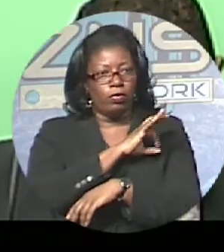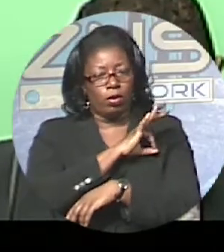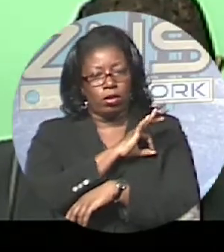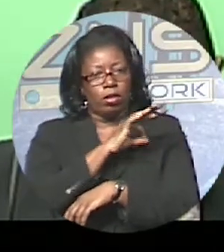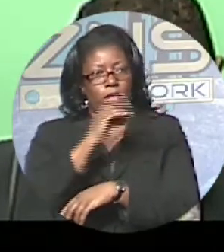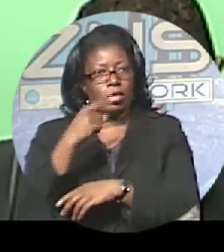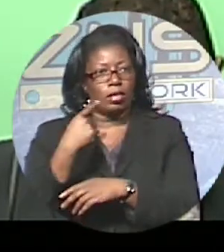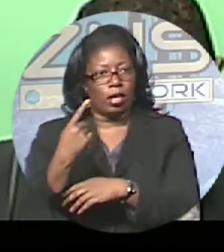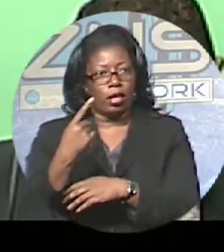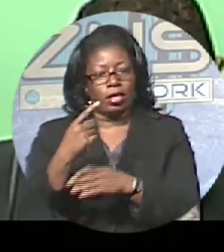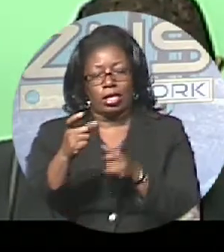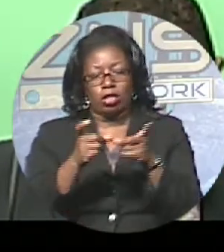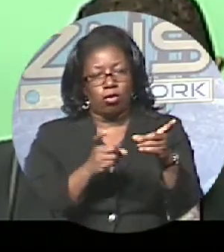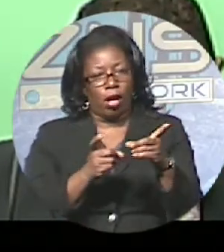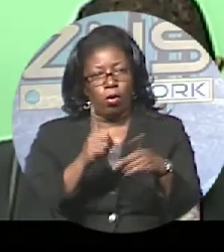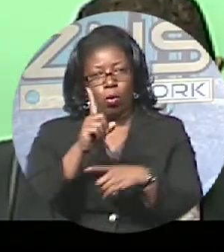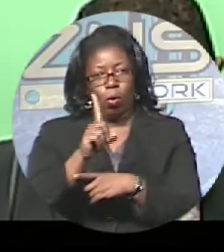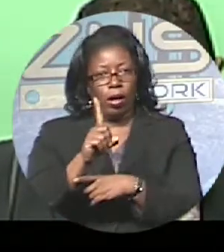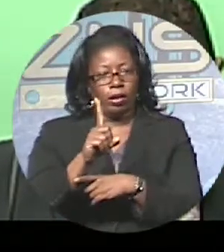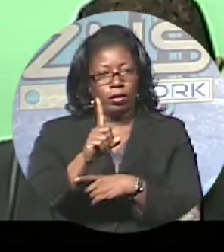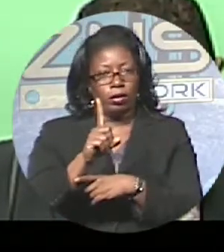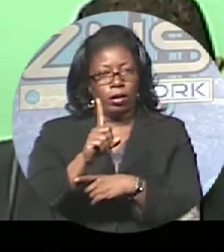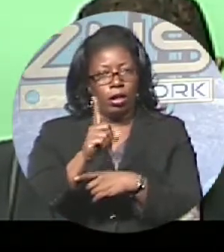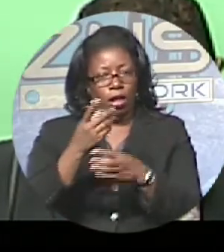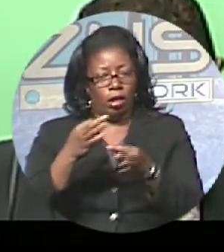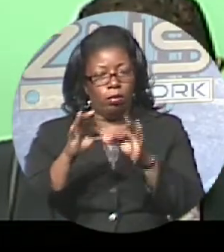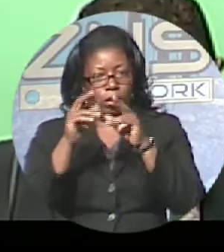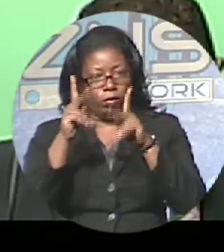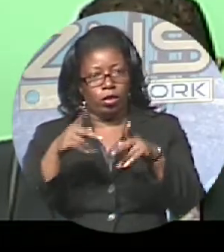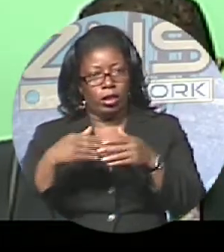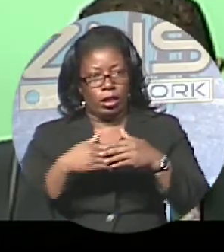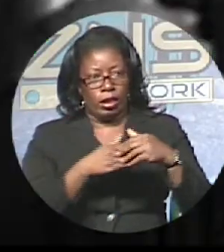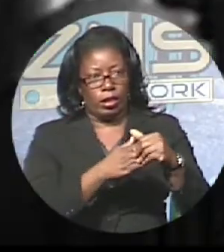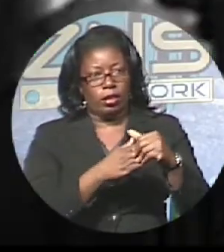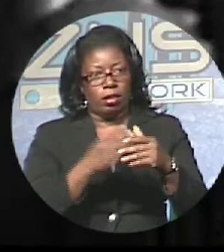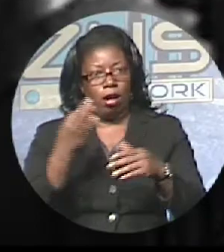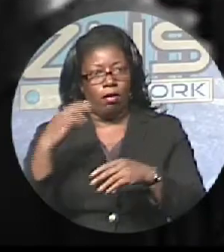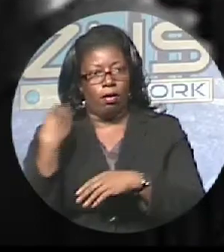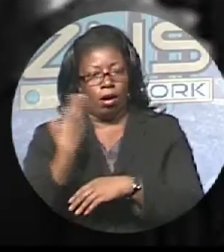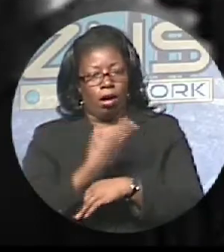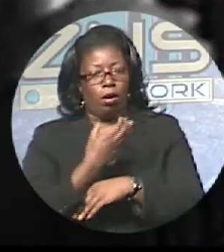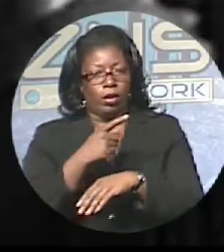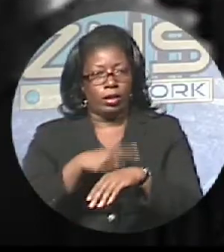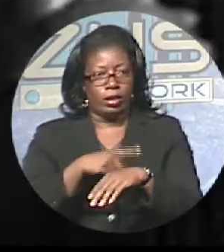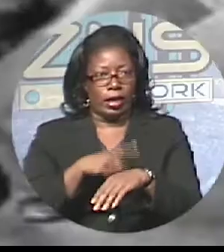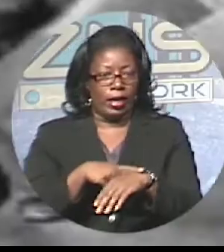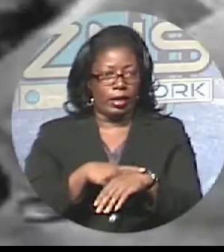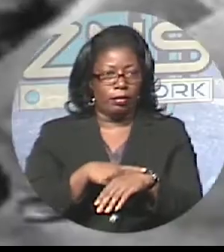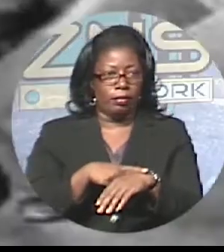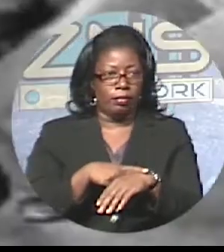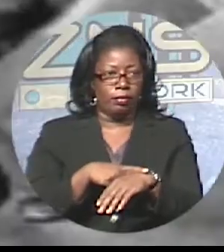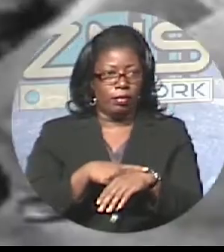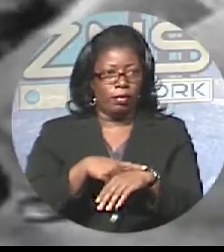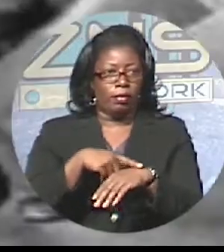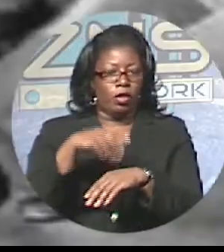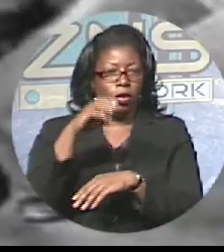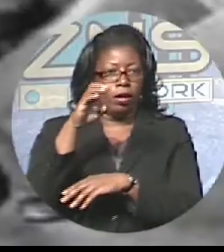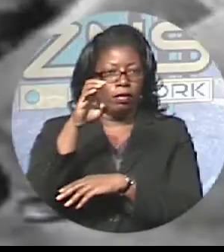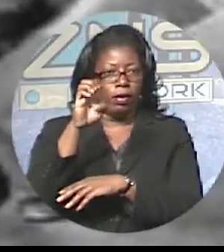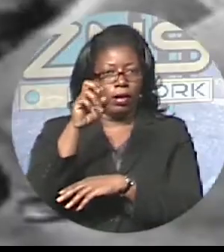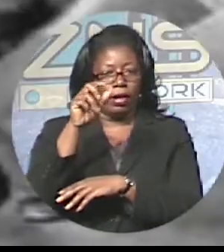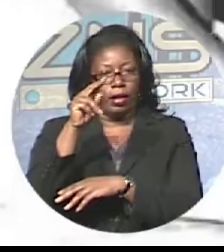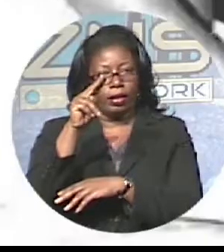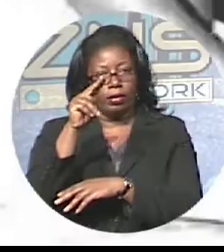been described as one of the greatest fundamental and visionary leaders of our time. Members like Anglerston and East Grand Bahama stated